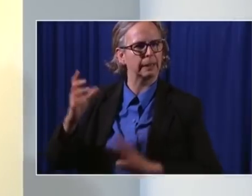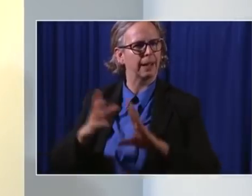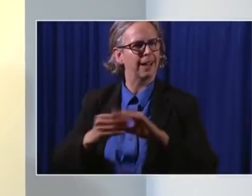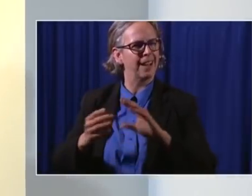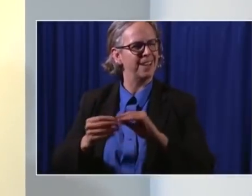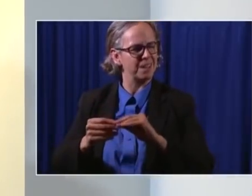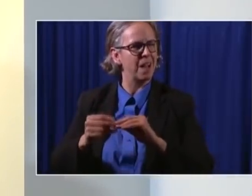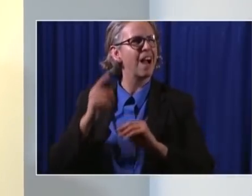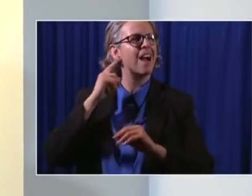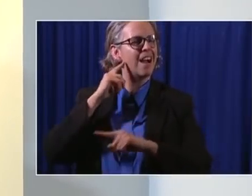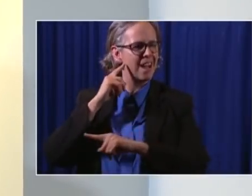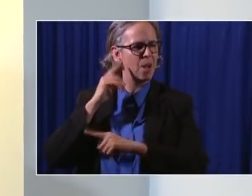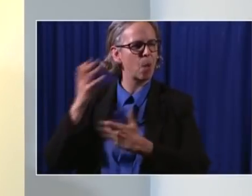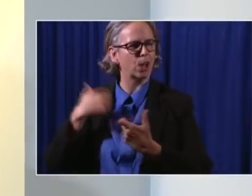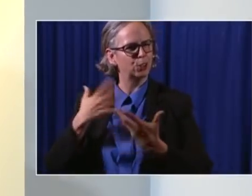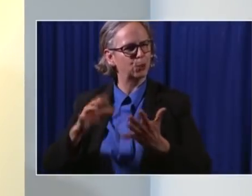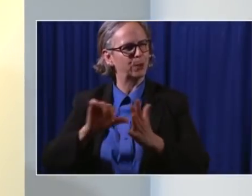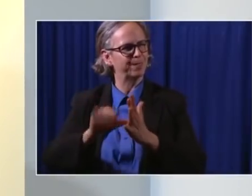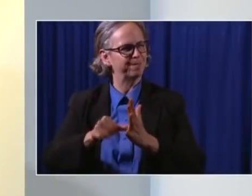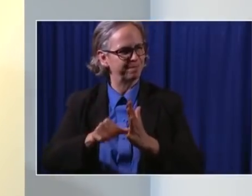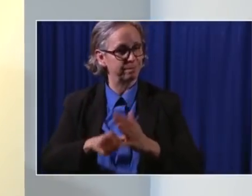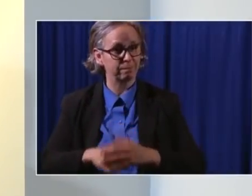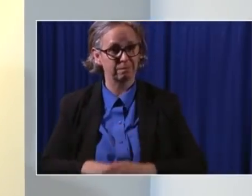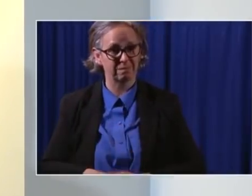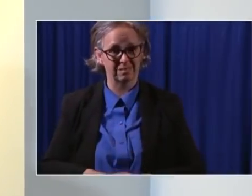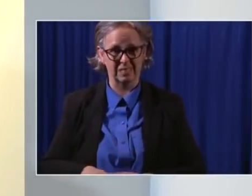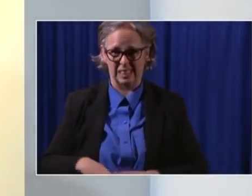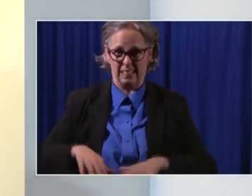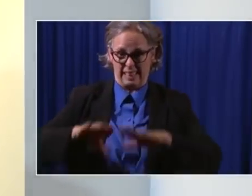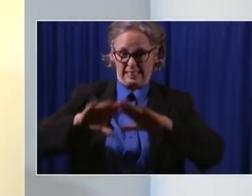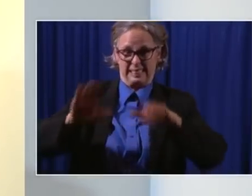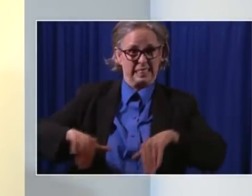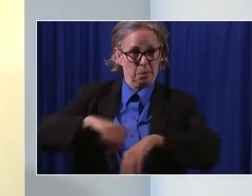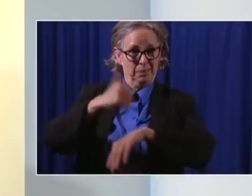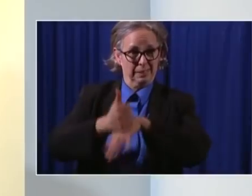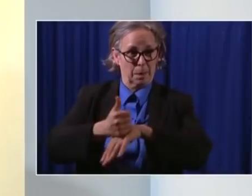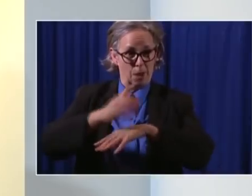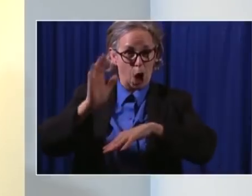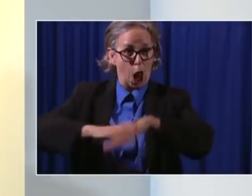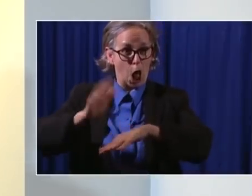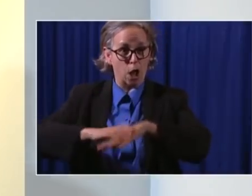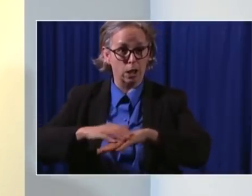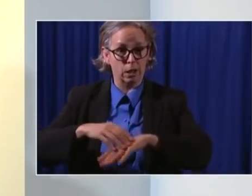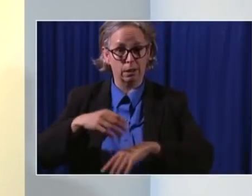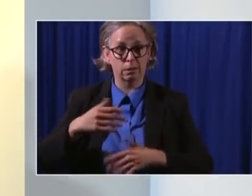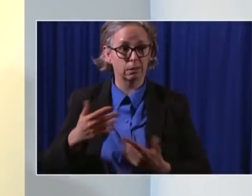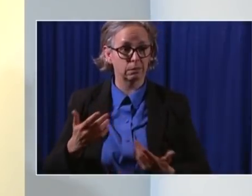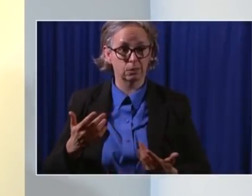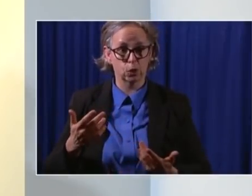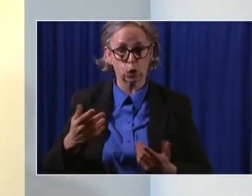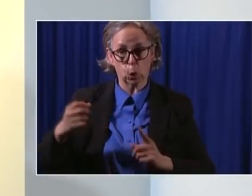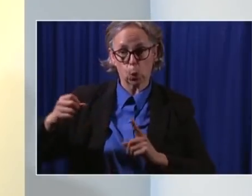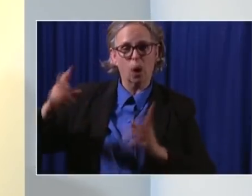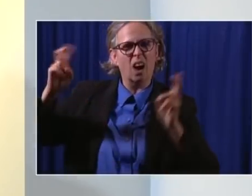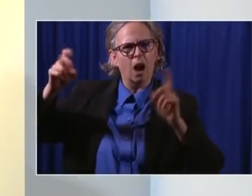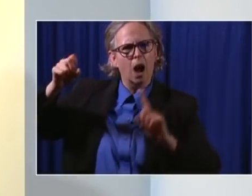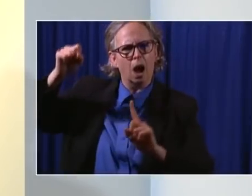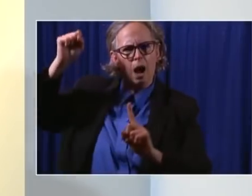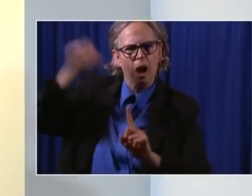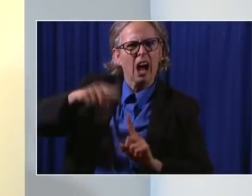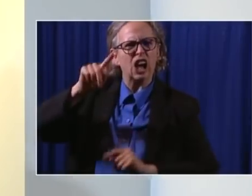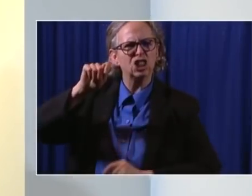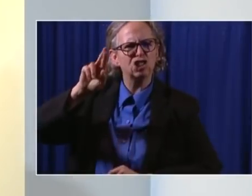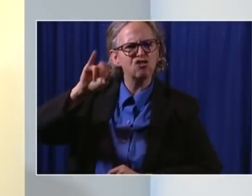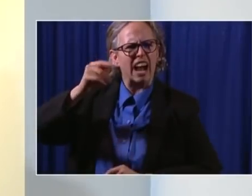being designed. It wasn't necessarily designed to be a triggering tool. It was designed to be an information tool. It was designed